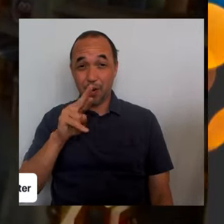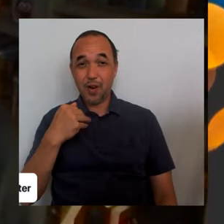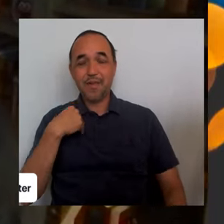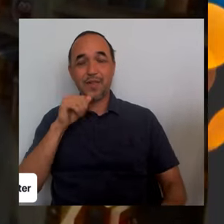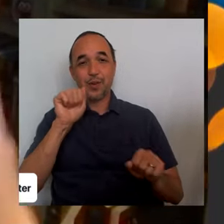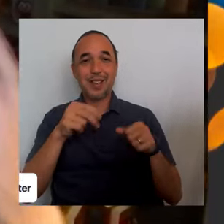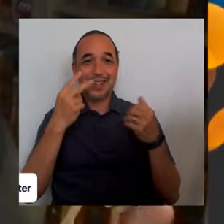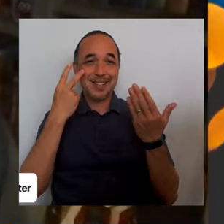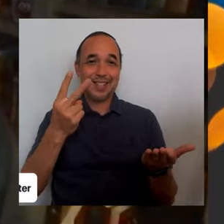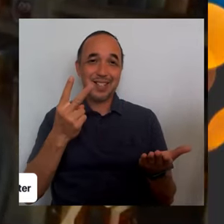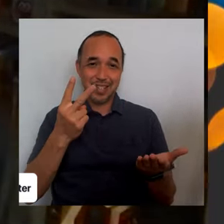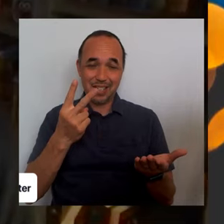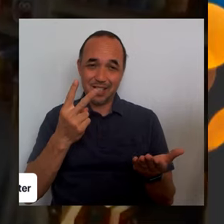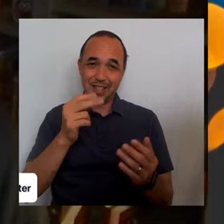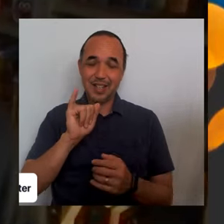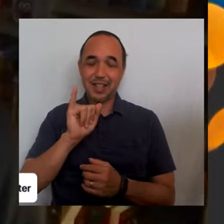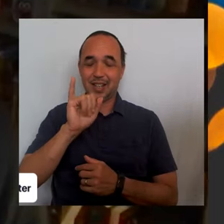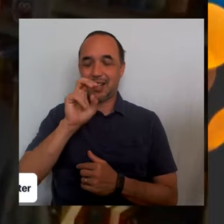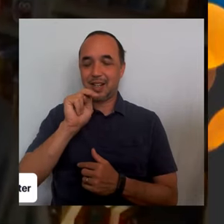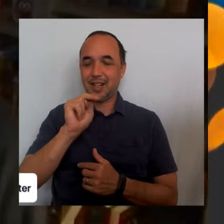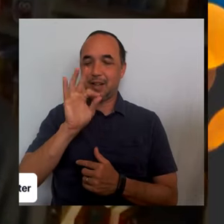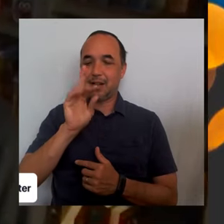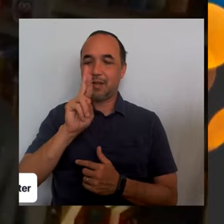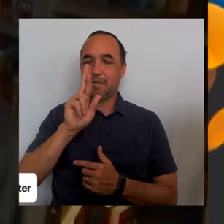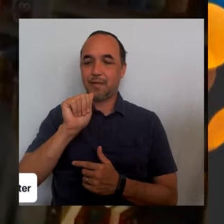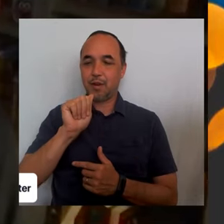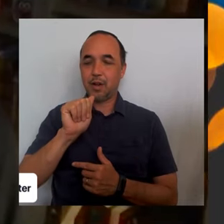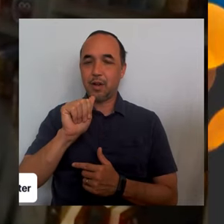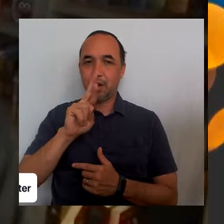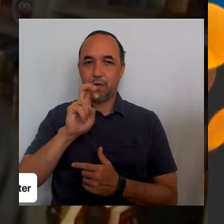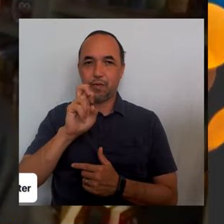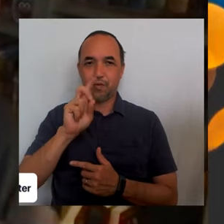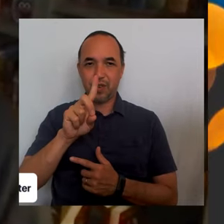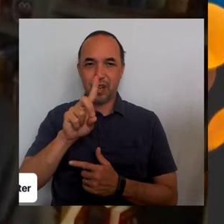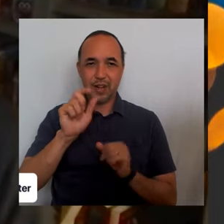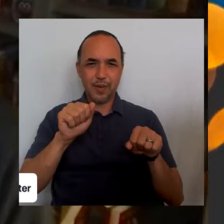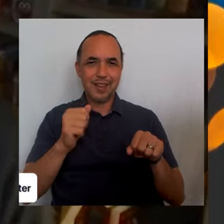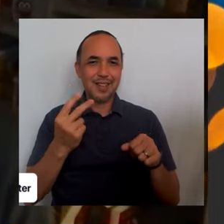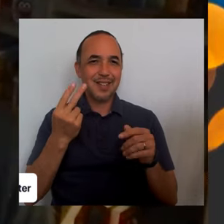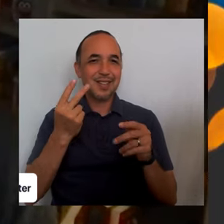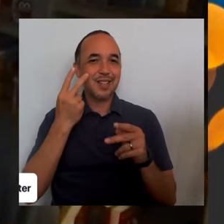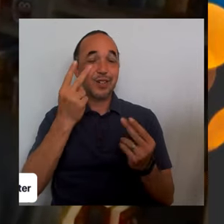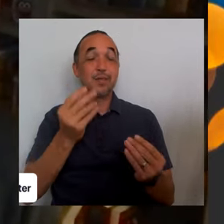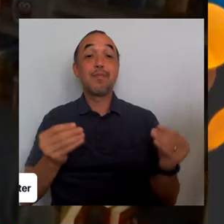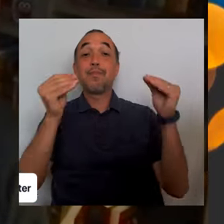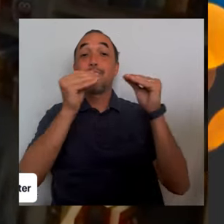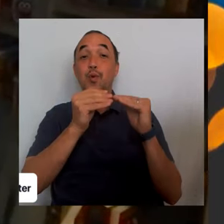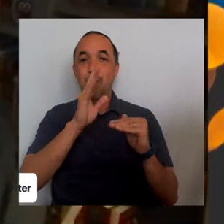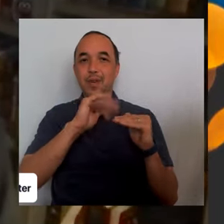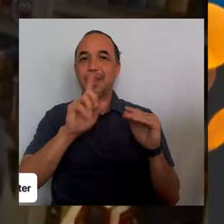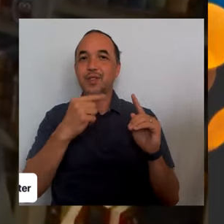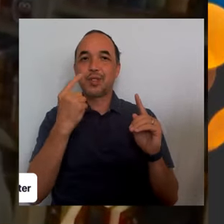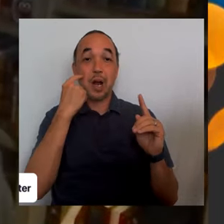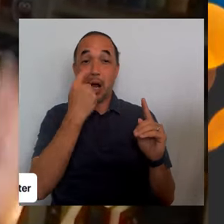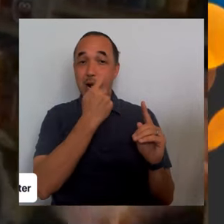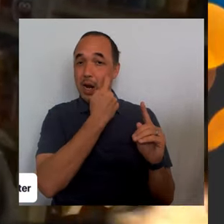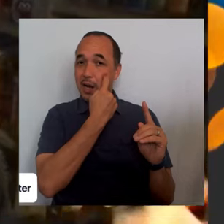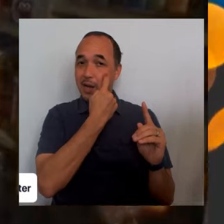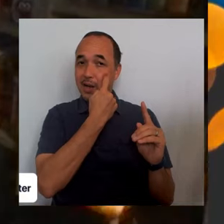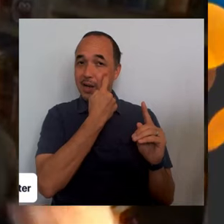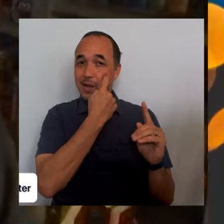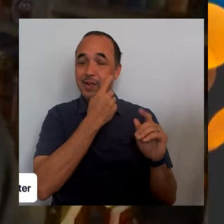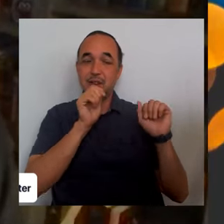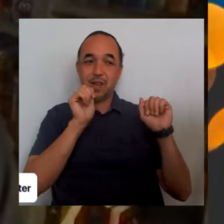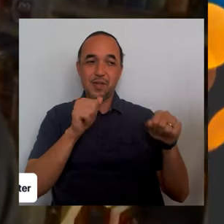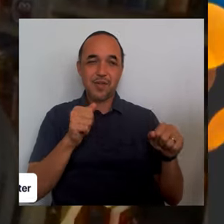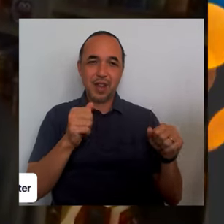spectrum that you can't see with your eyes. So you can now collect a lot more evidence, different kinds of evidence in different